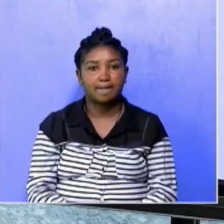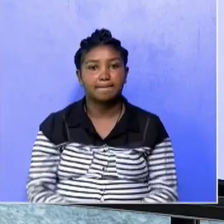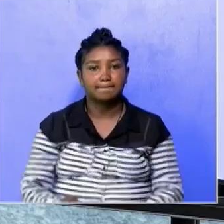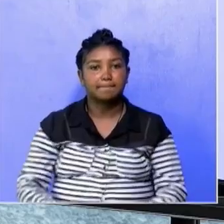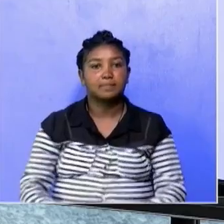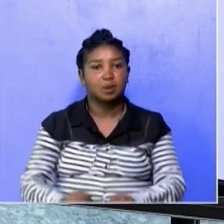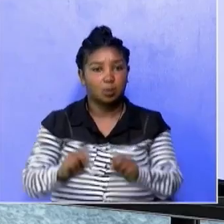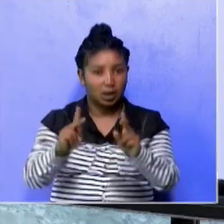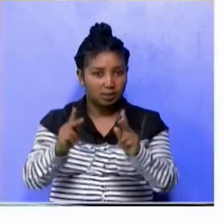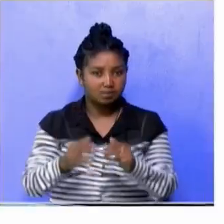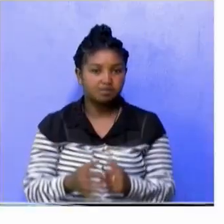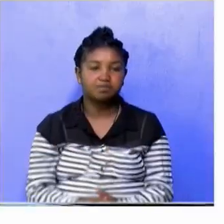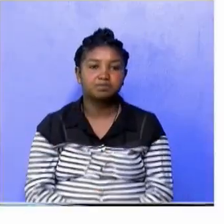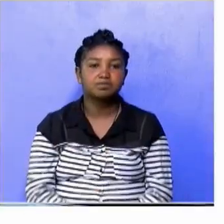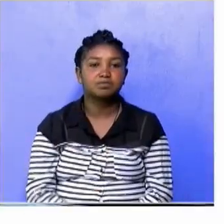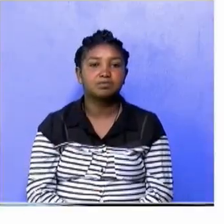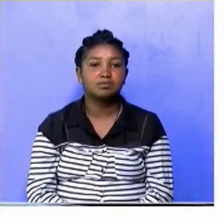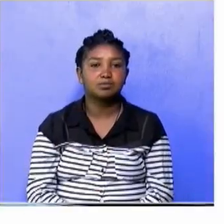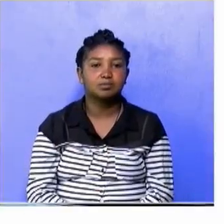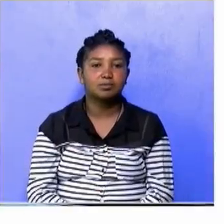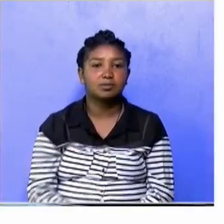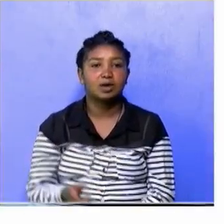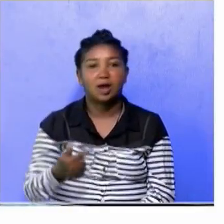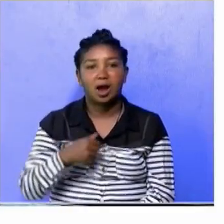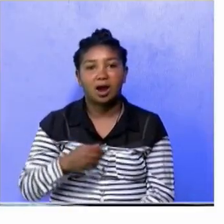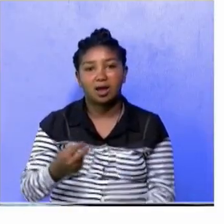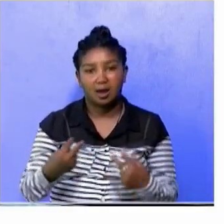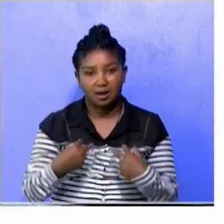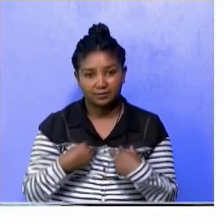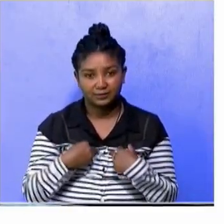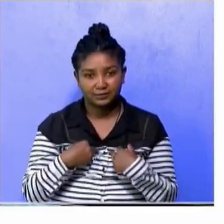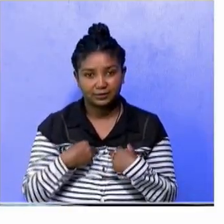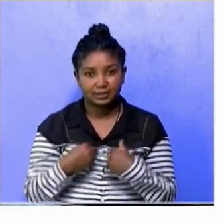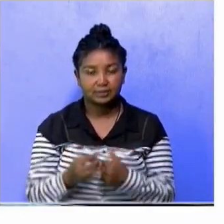Okay. I have